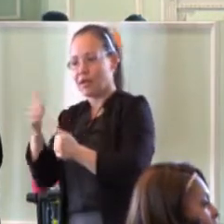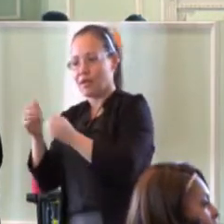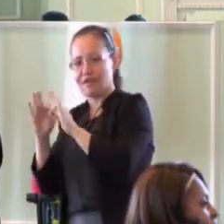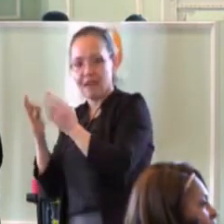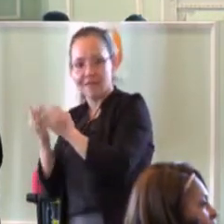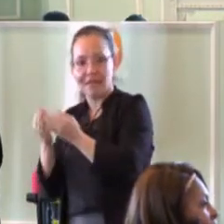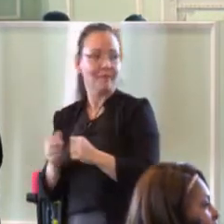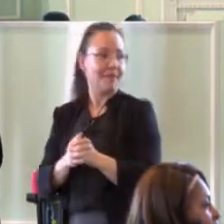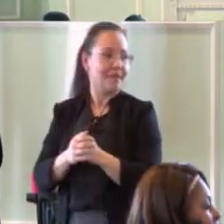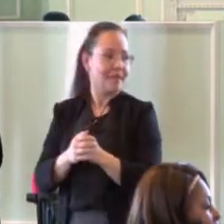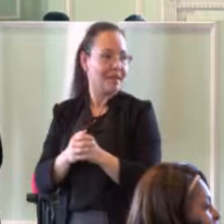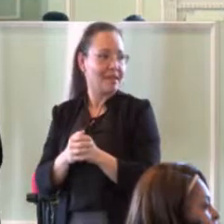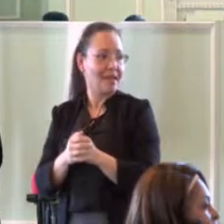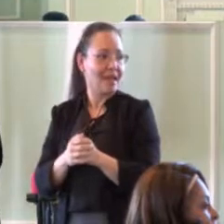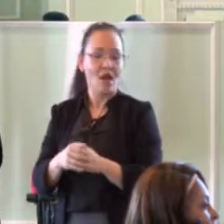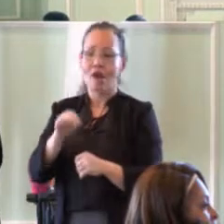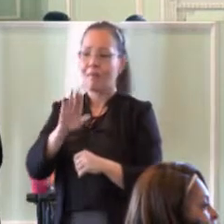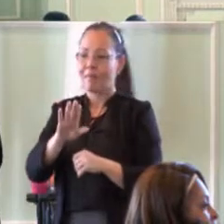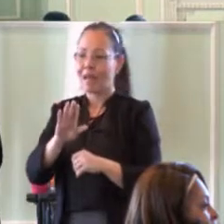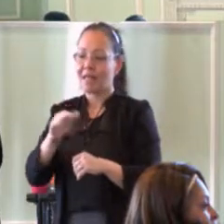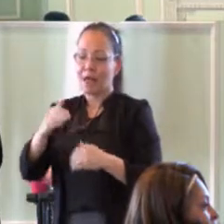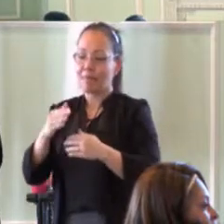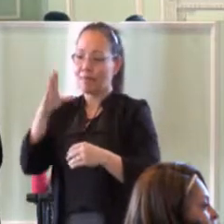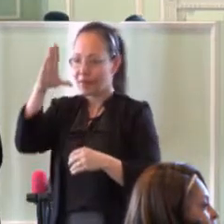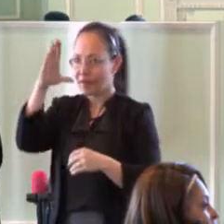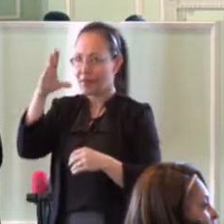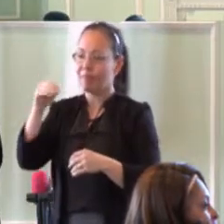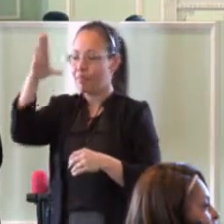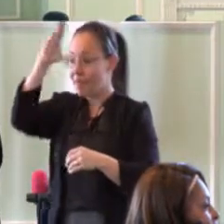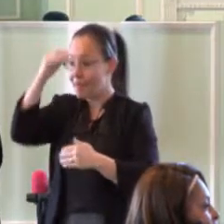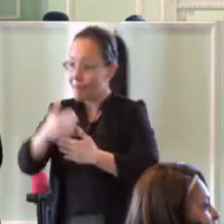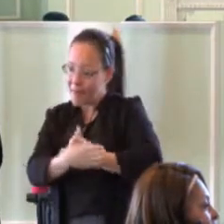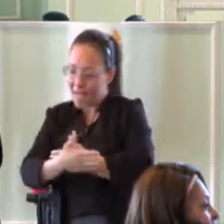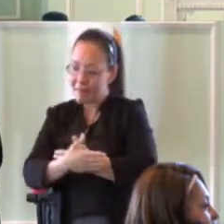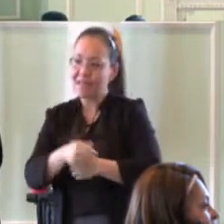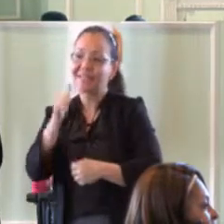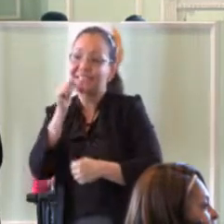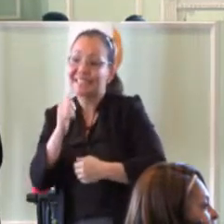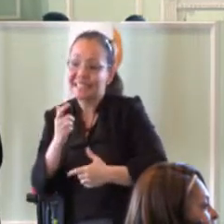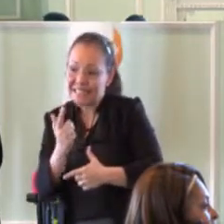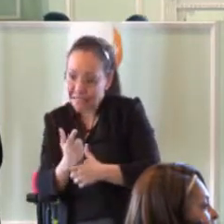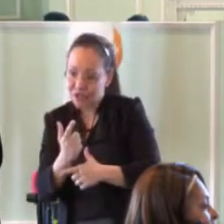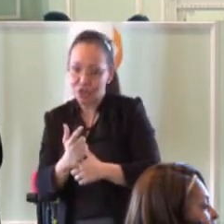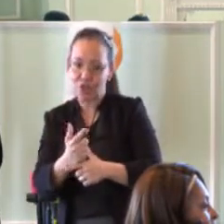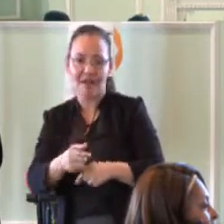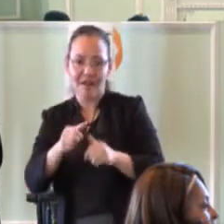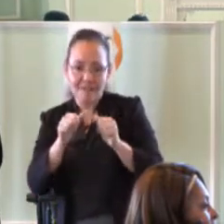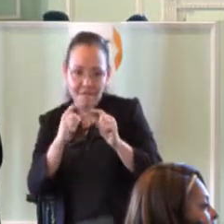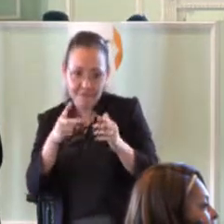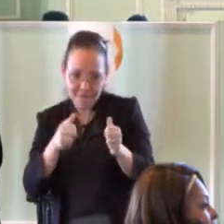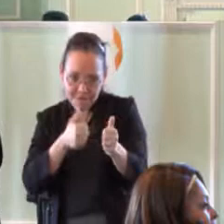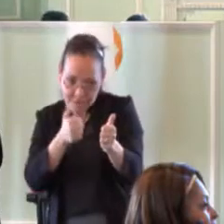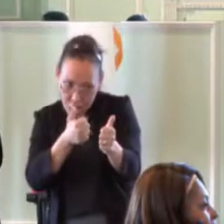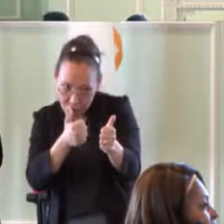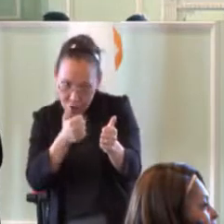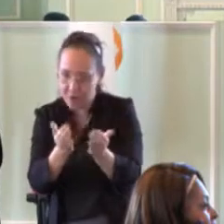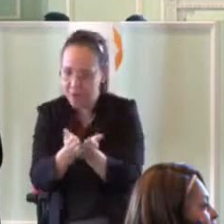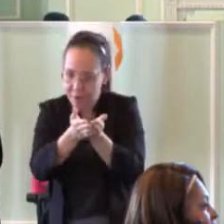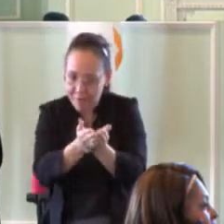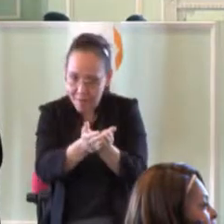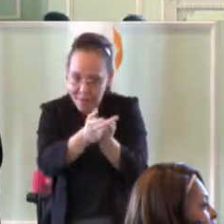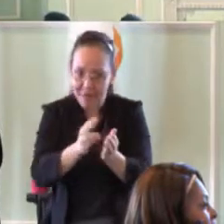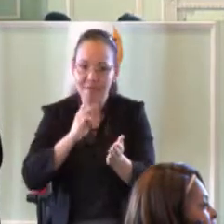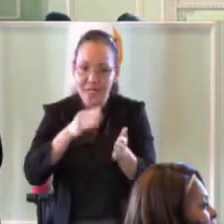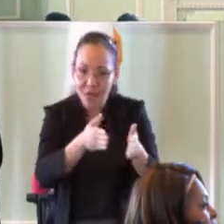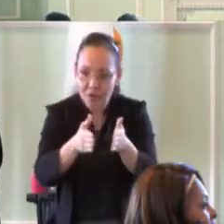down the river, but his sister, Marion, followed the basket down the river.